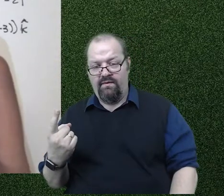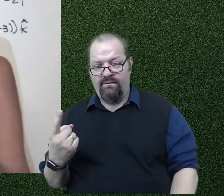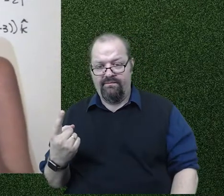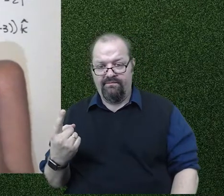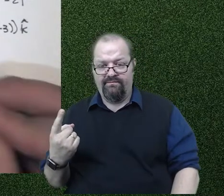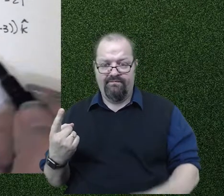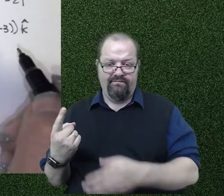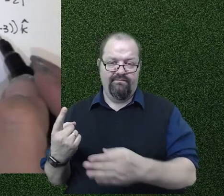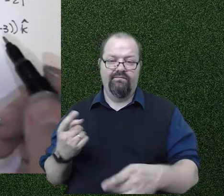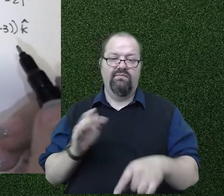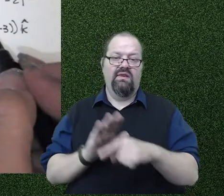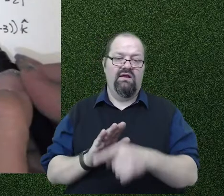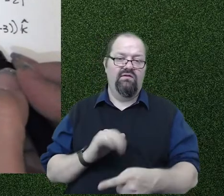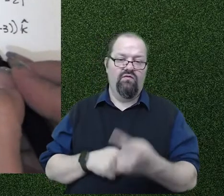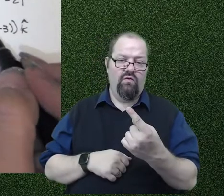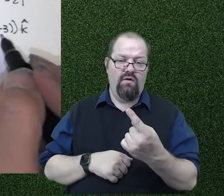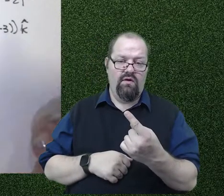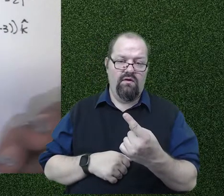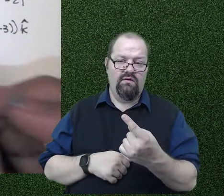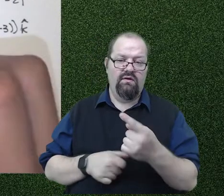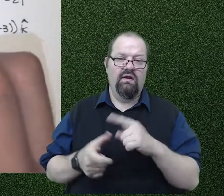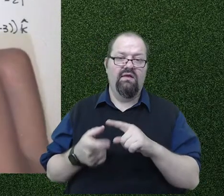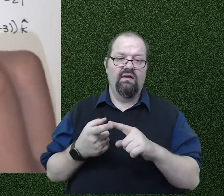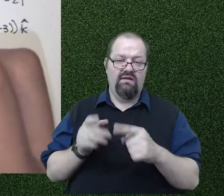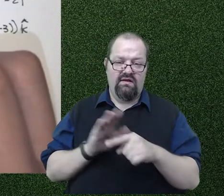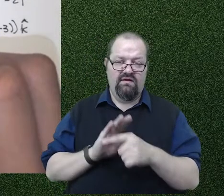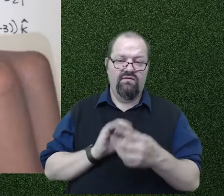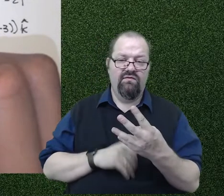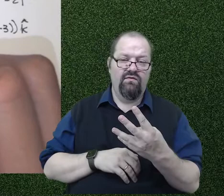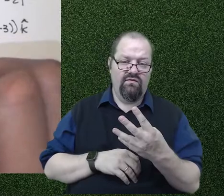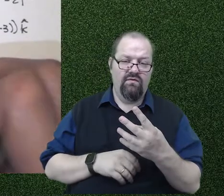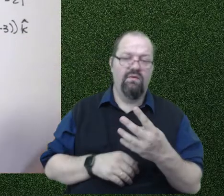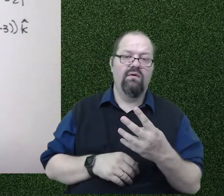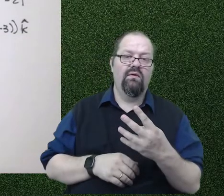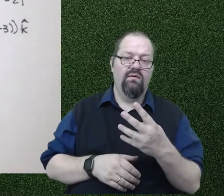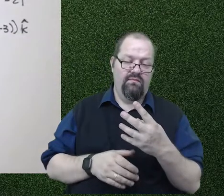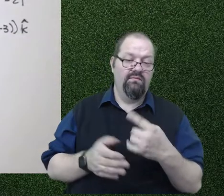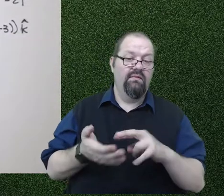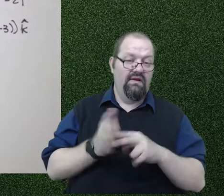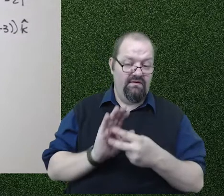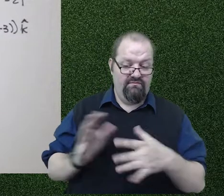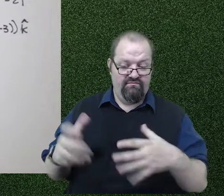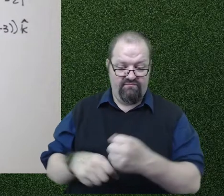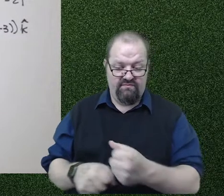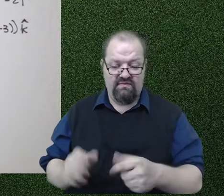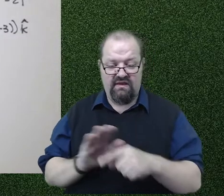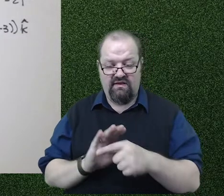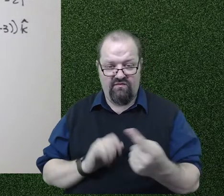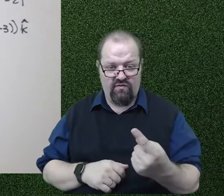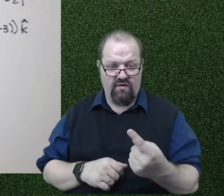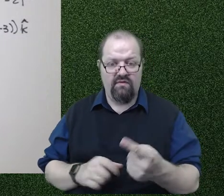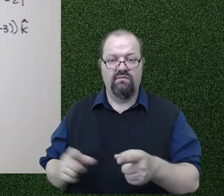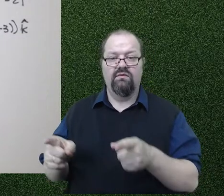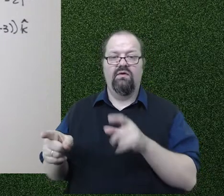1 is negative 1. And then negative 4 plus 3 is also negative 1. So